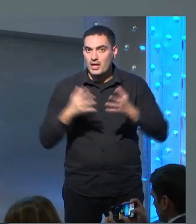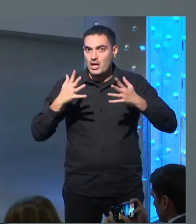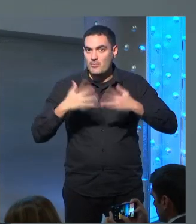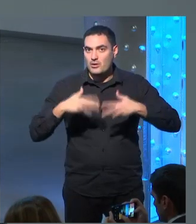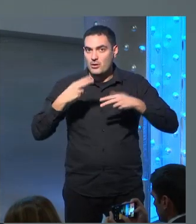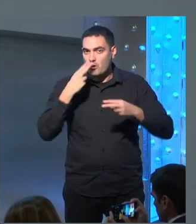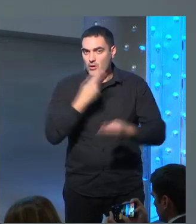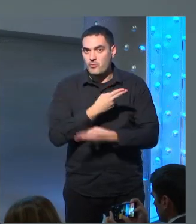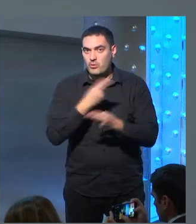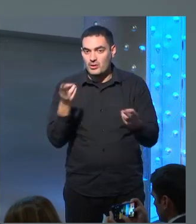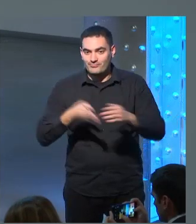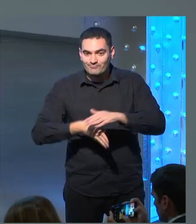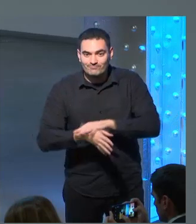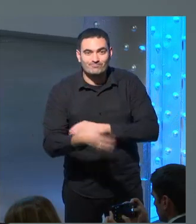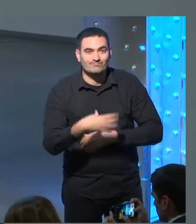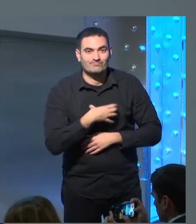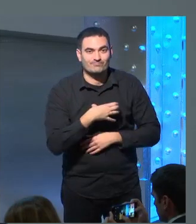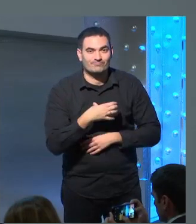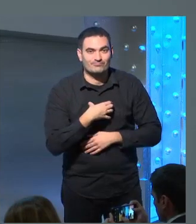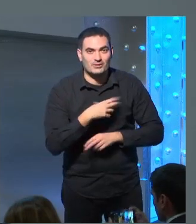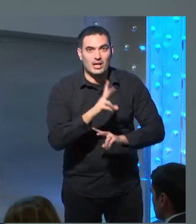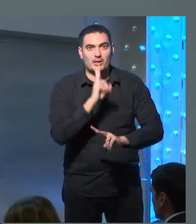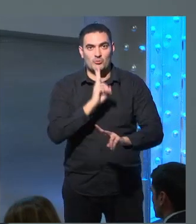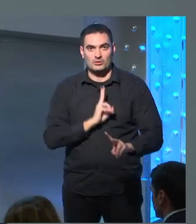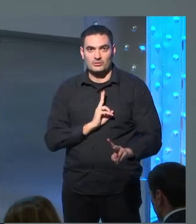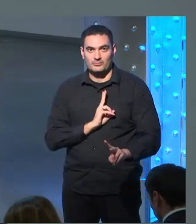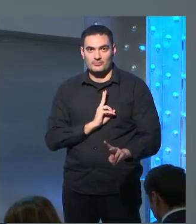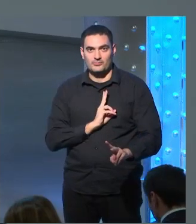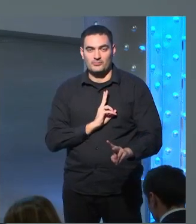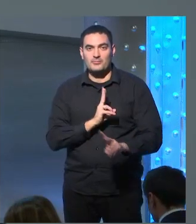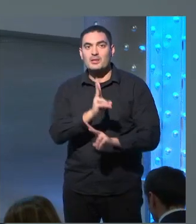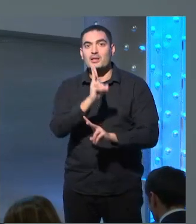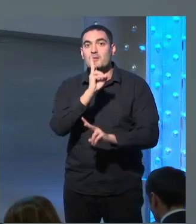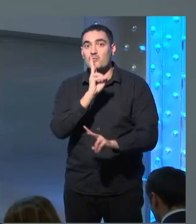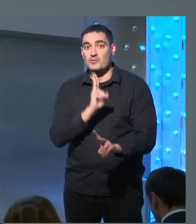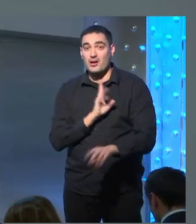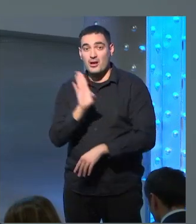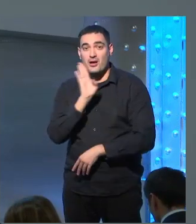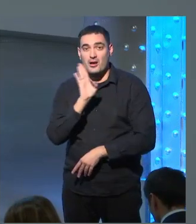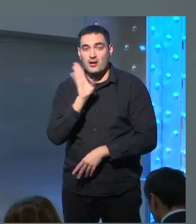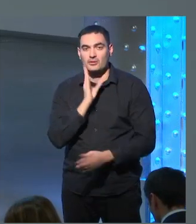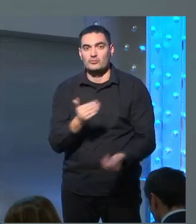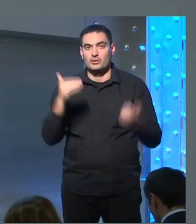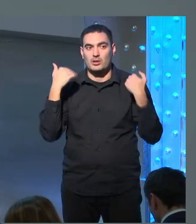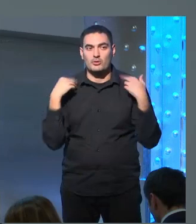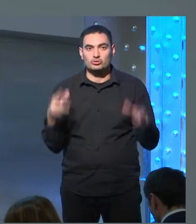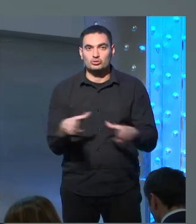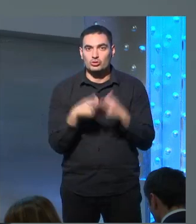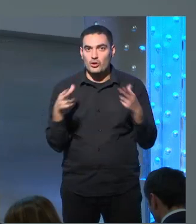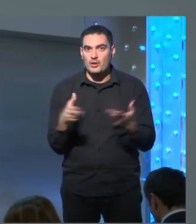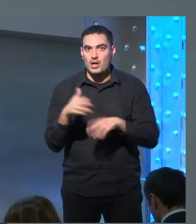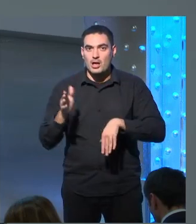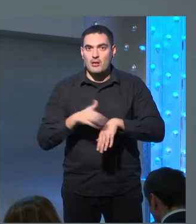reaches where the public administrations and governments sometimes do not reach, wants to provide